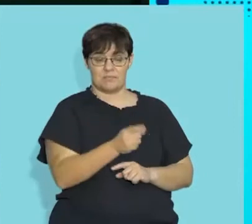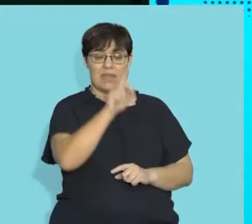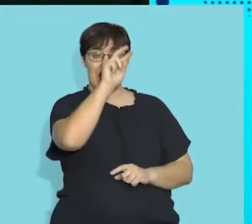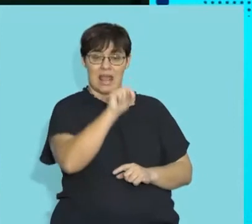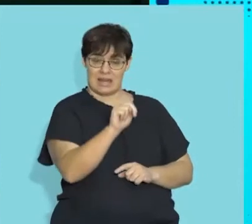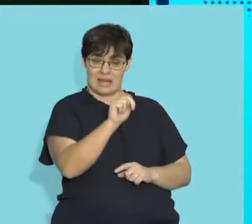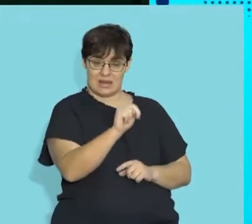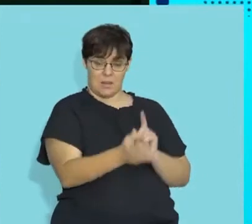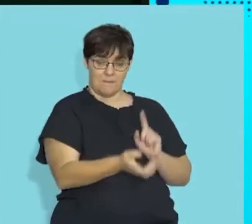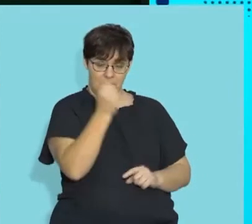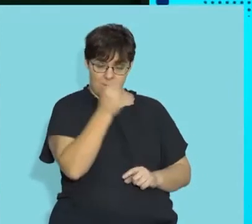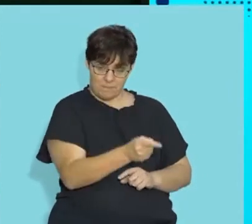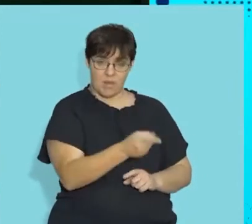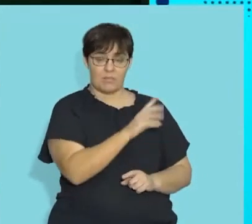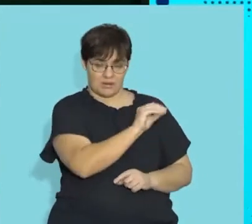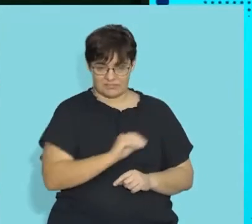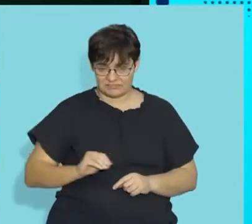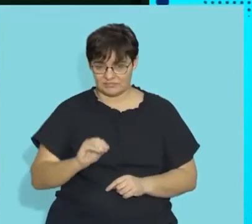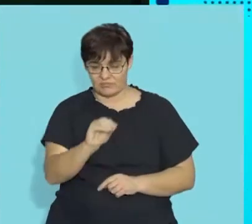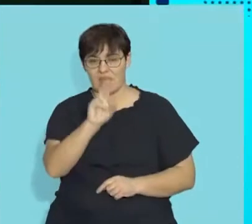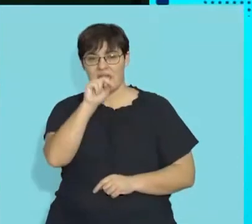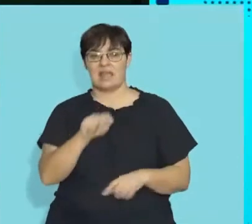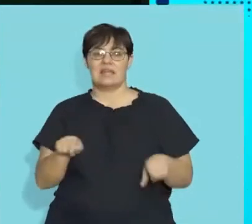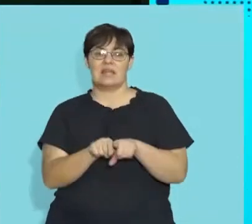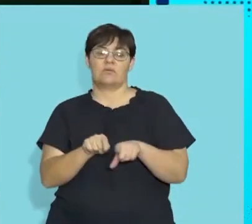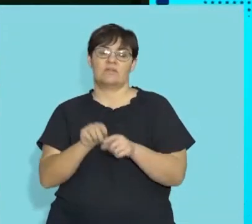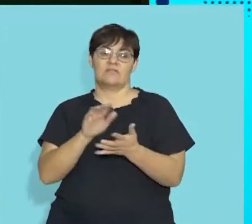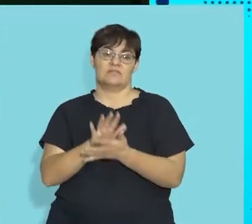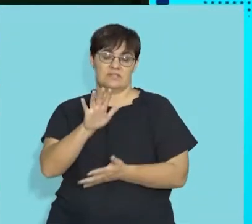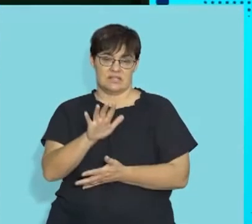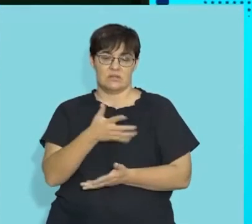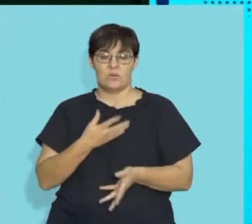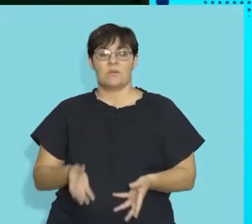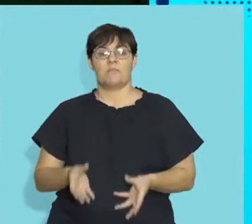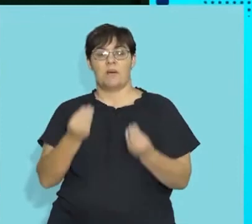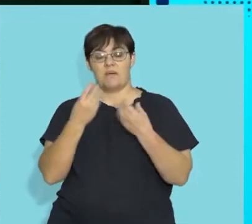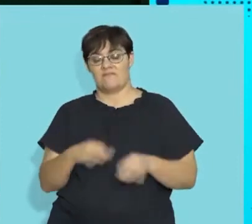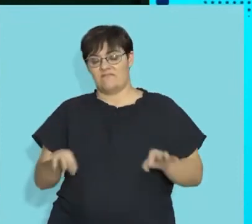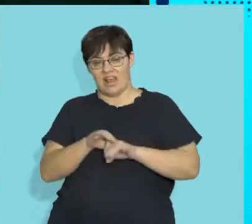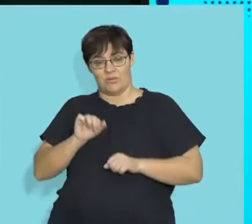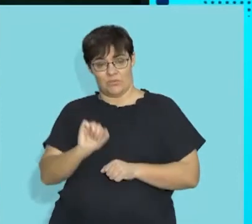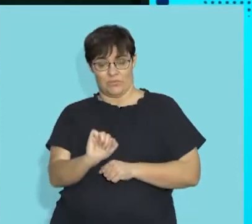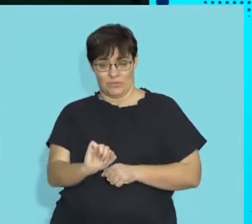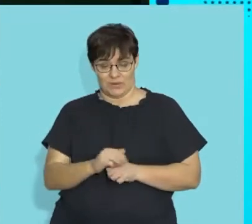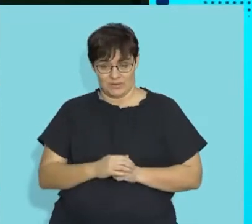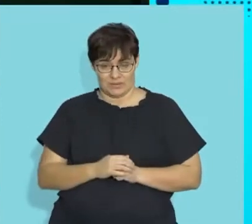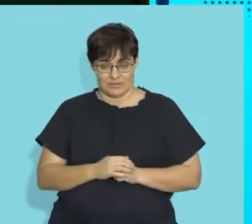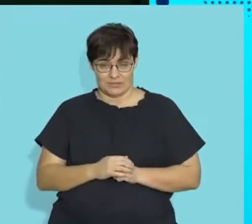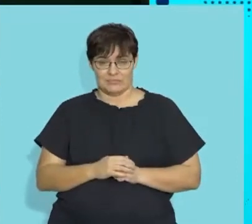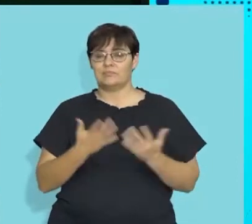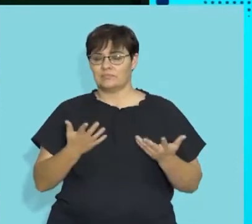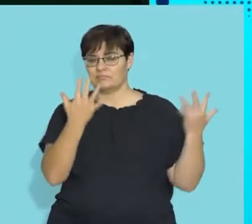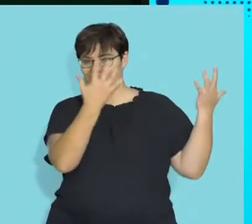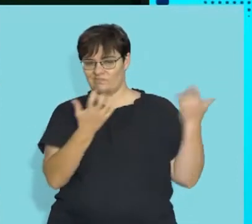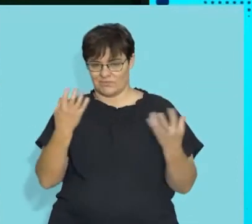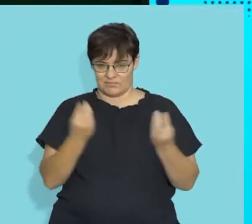my nth term, then I can substitute in n is equal to 15 to find the value of the 15th term.